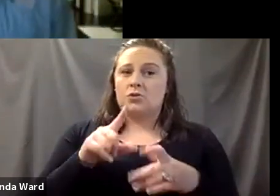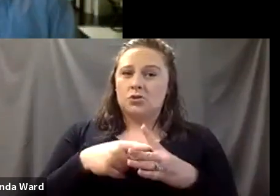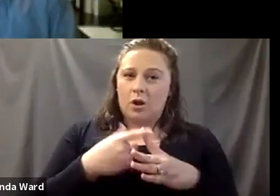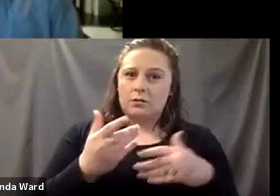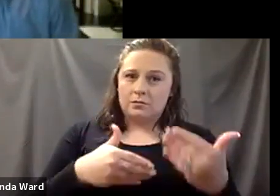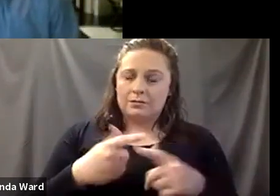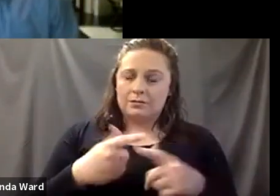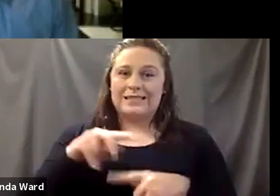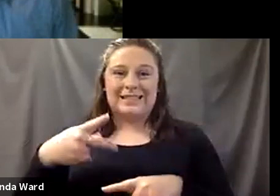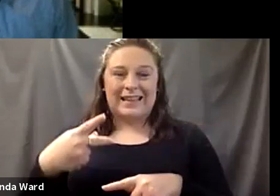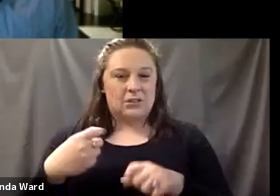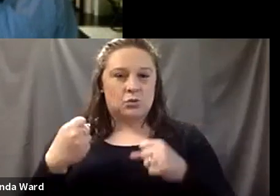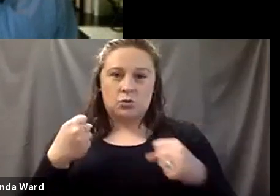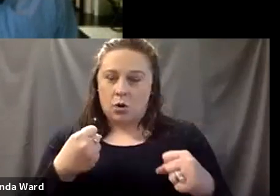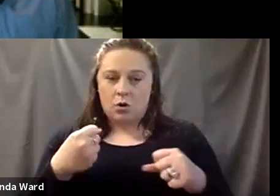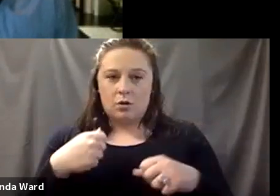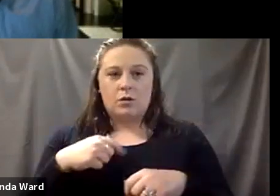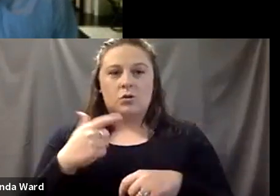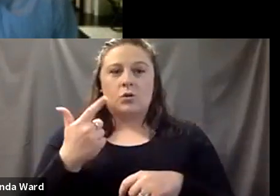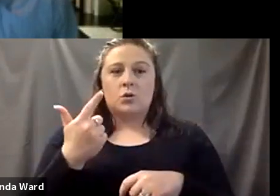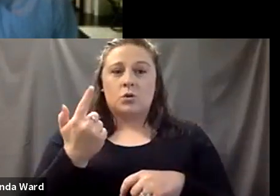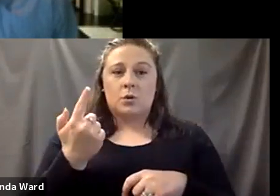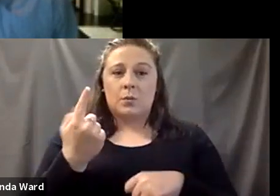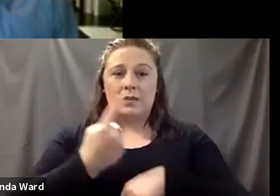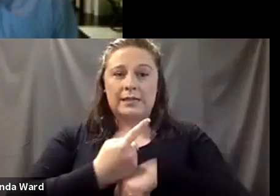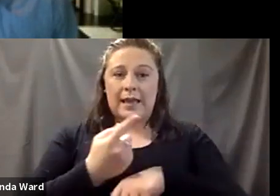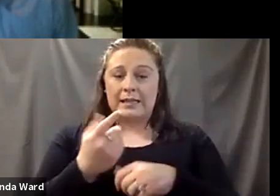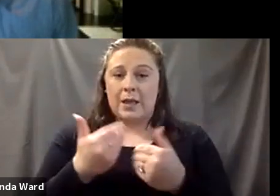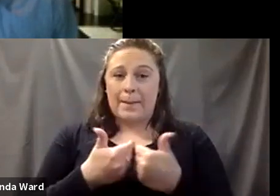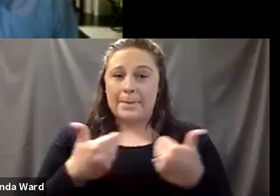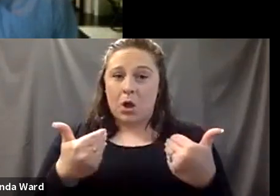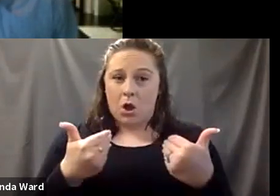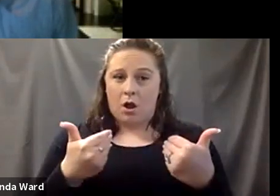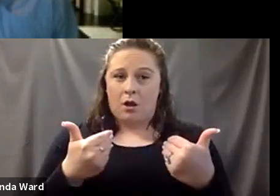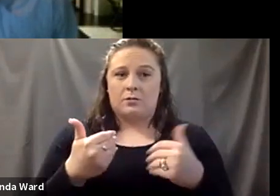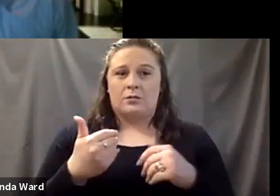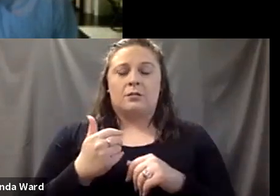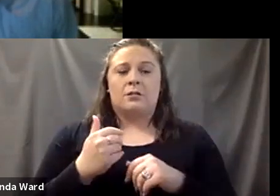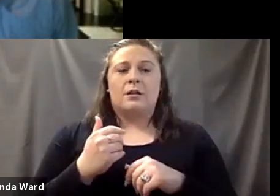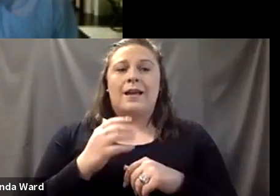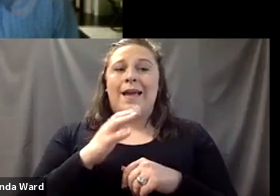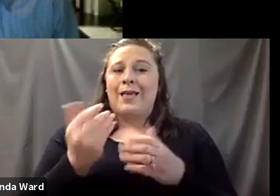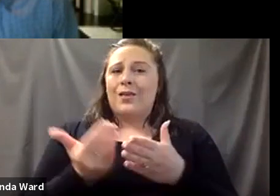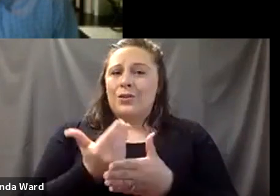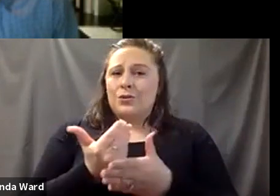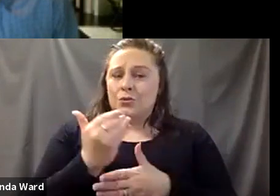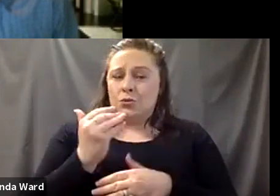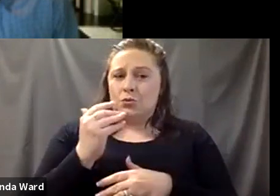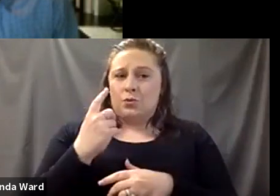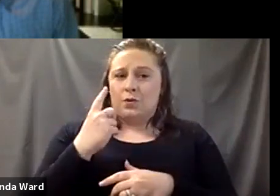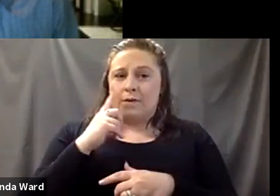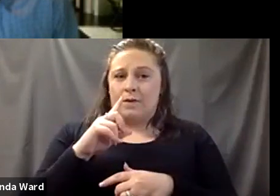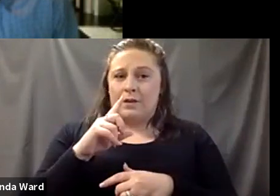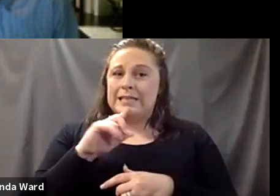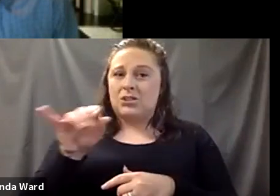immune response. 21 days apart between the 2 doses for Pfizer, 28 days apart for Moderna. And then the newcomer to the field